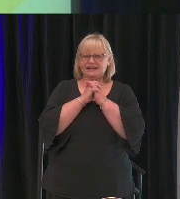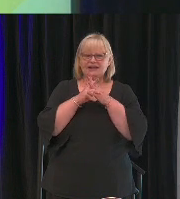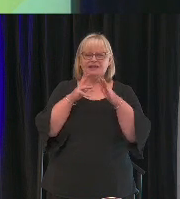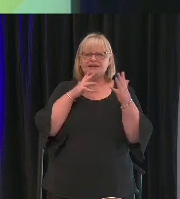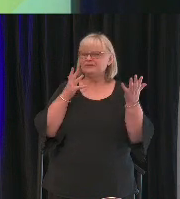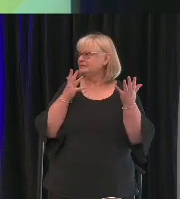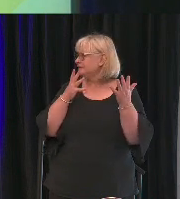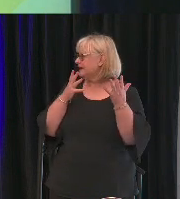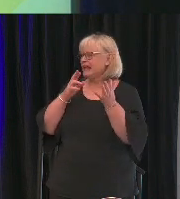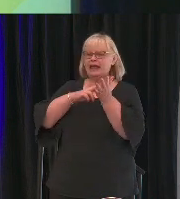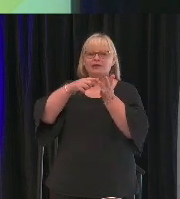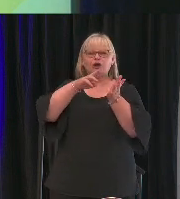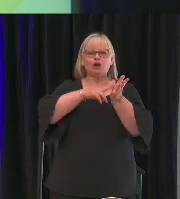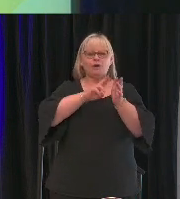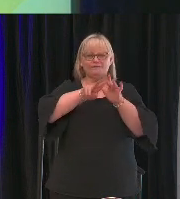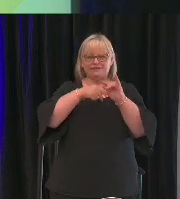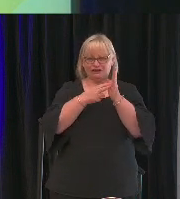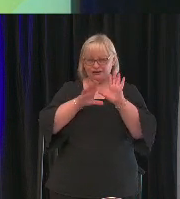And in the non-fiction category,